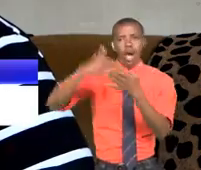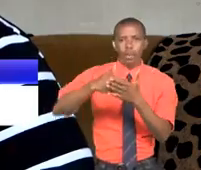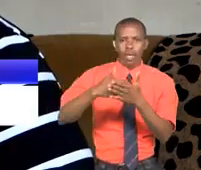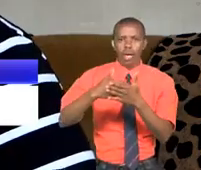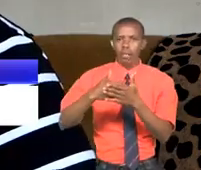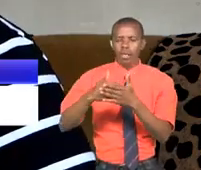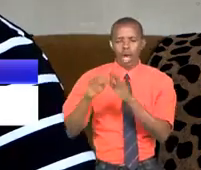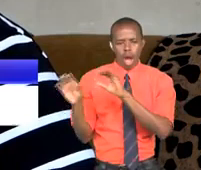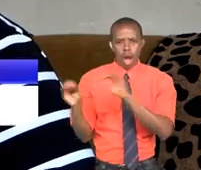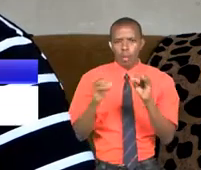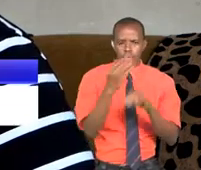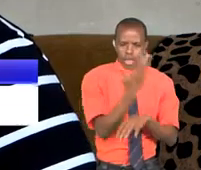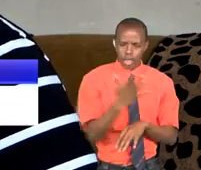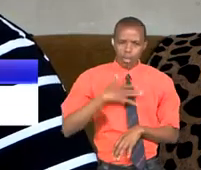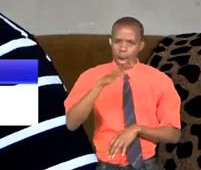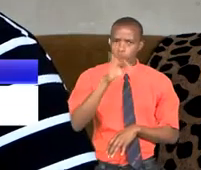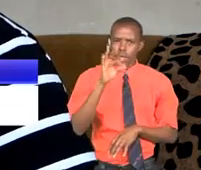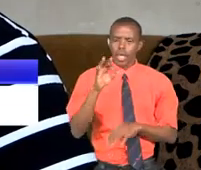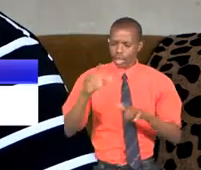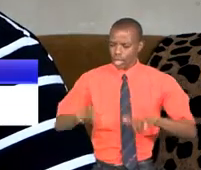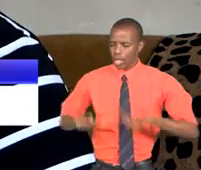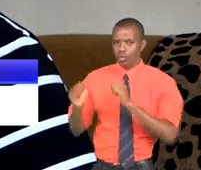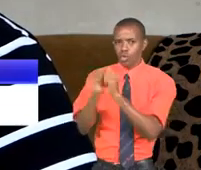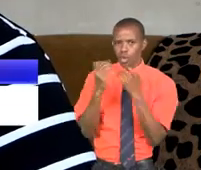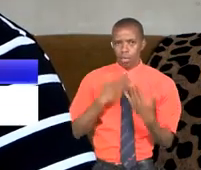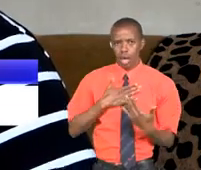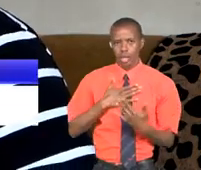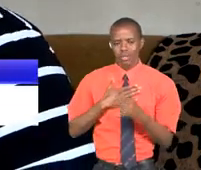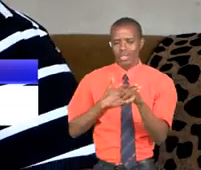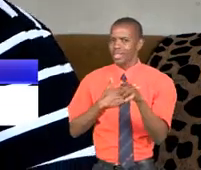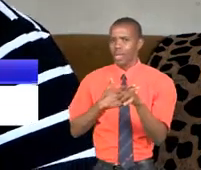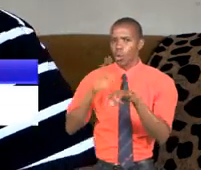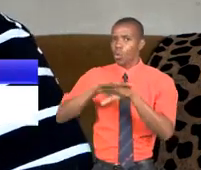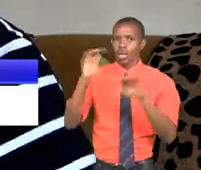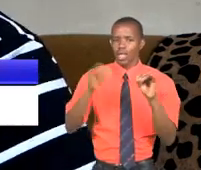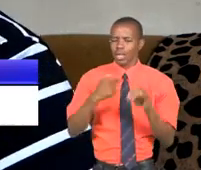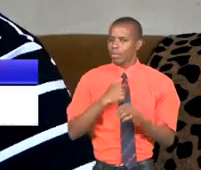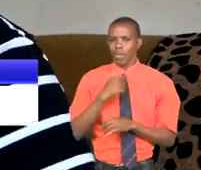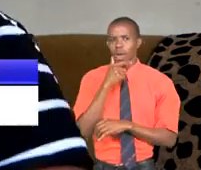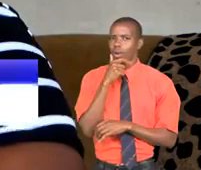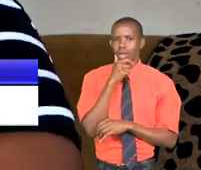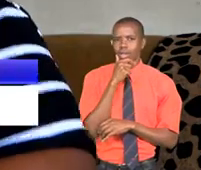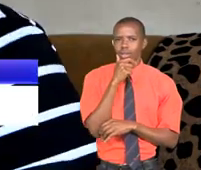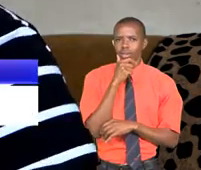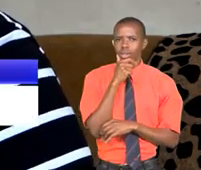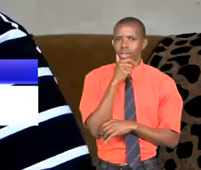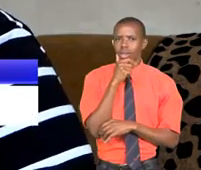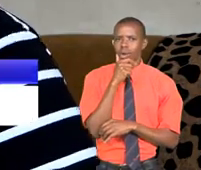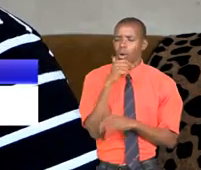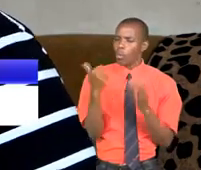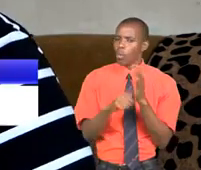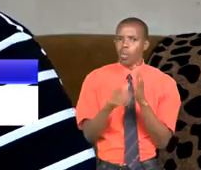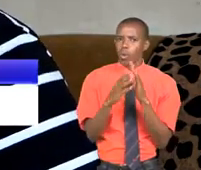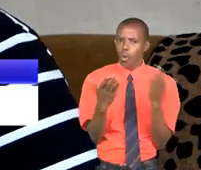tu nichukue vitu zangu. Nikae na mtoto wangu kama mtu anaweza nifanyia hivi nyunya. Sasa mimi hata mimi nashangaa. Nini imetokea